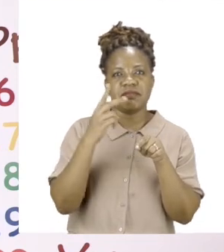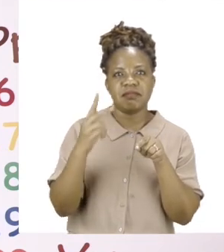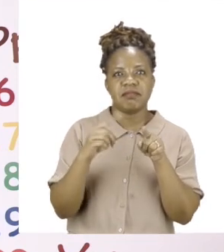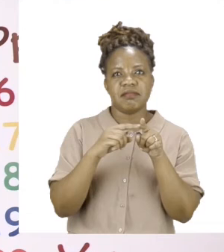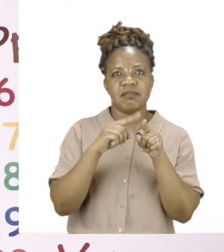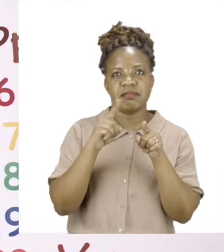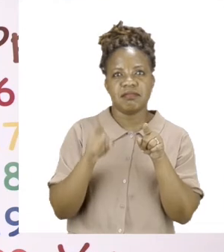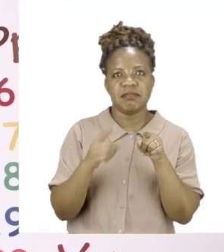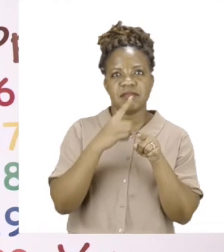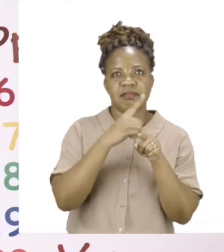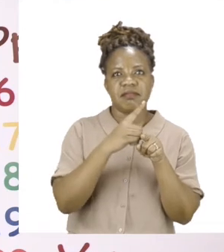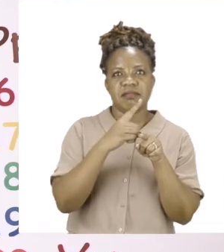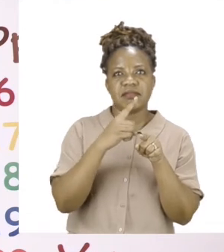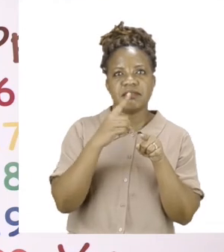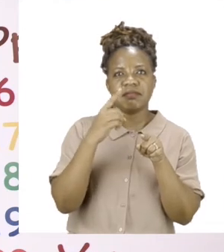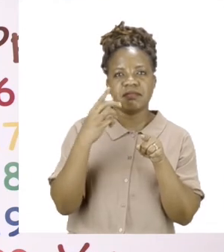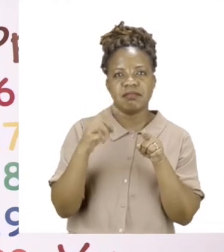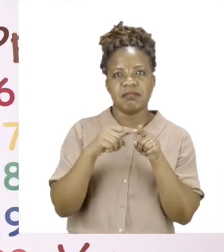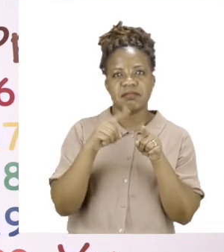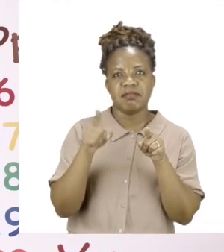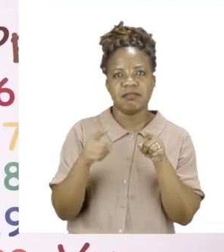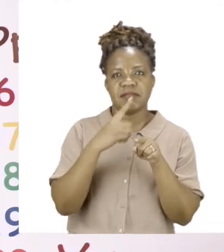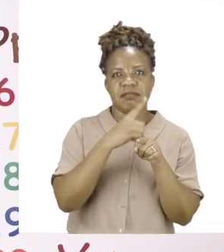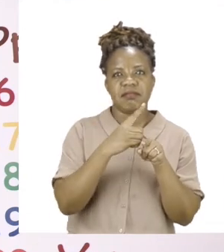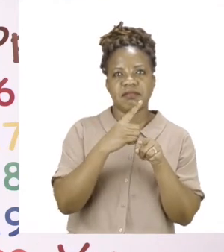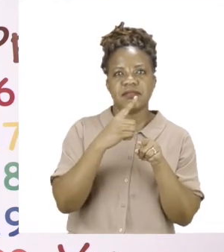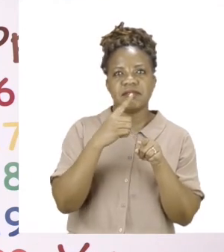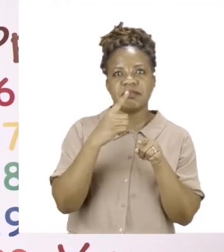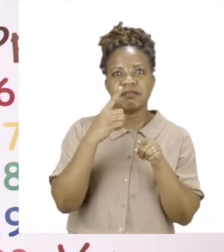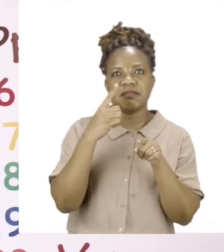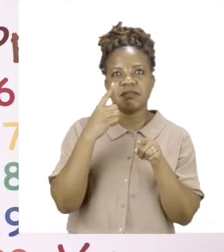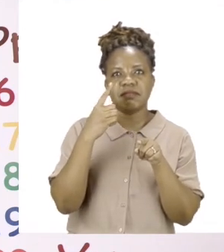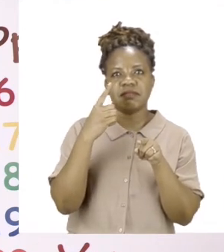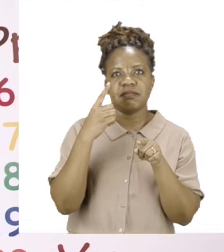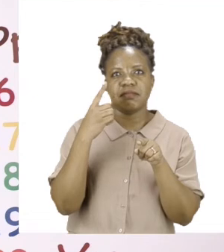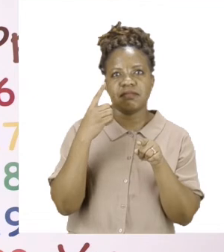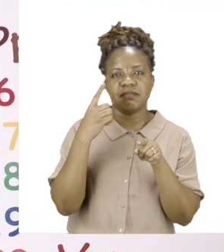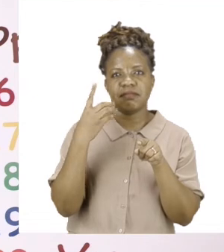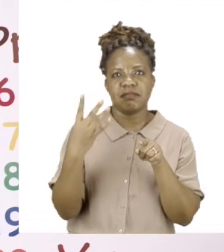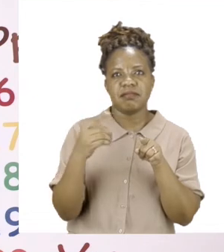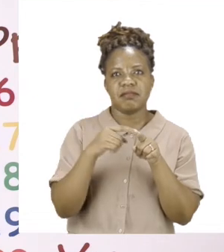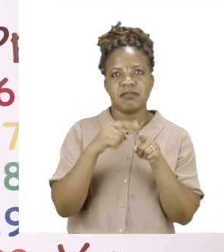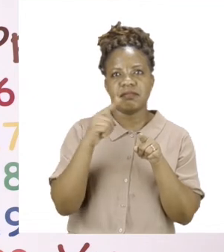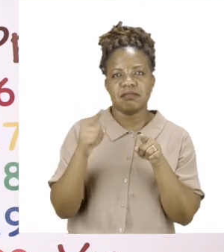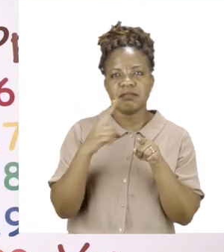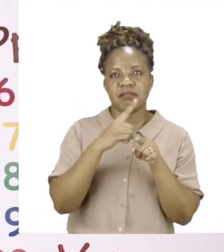7, 8, 9, 10,